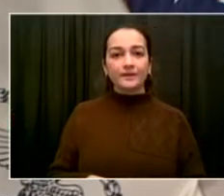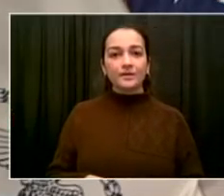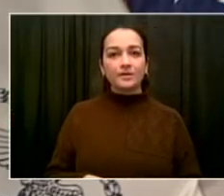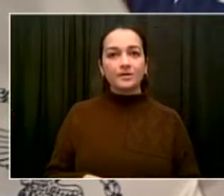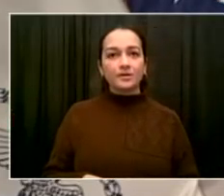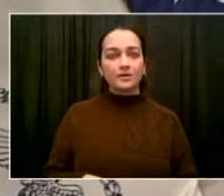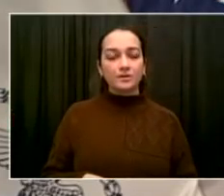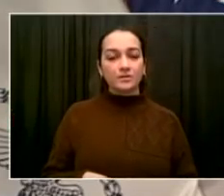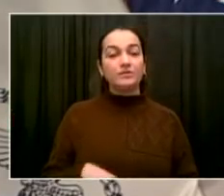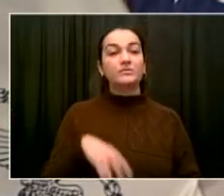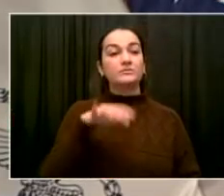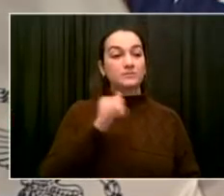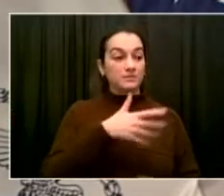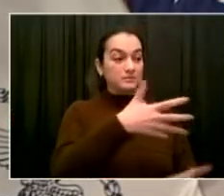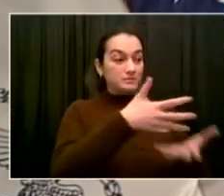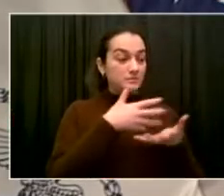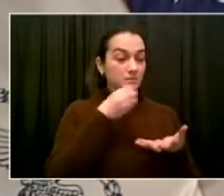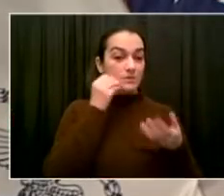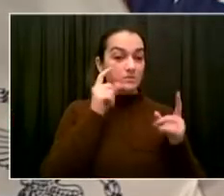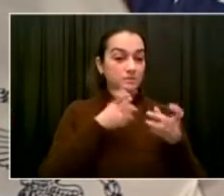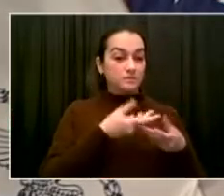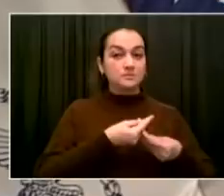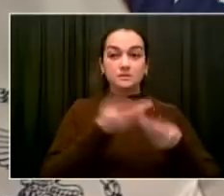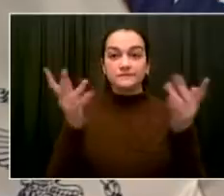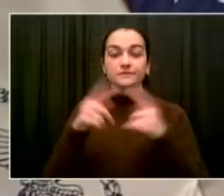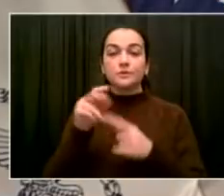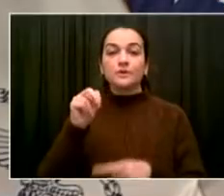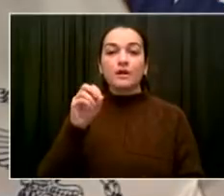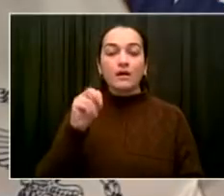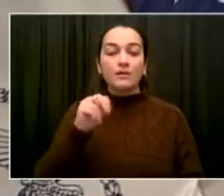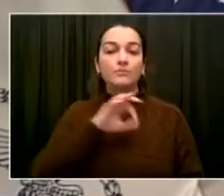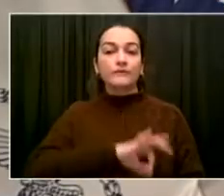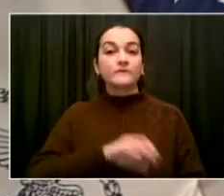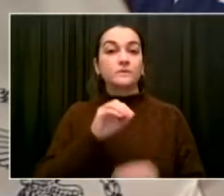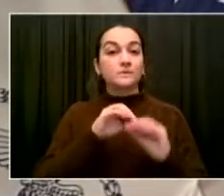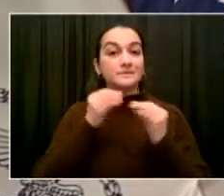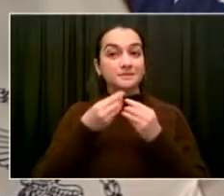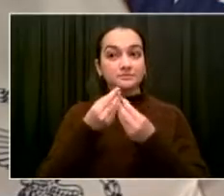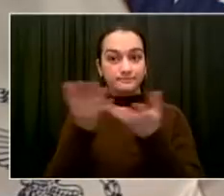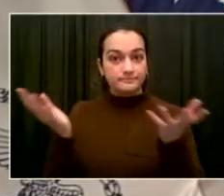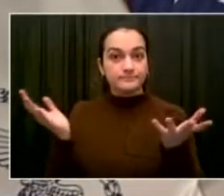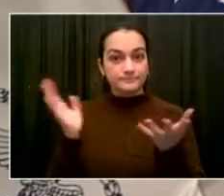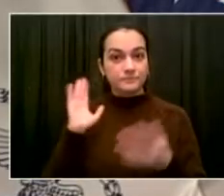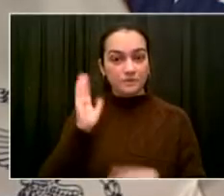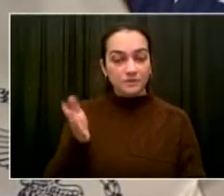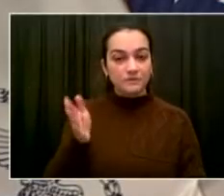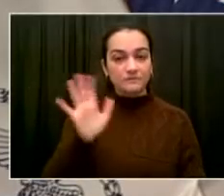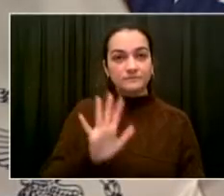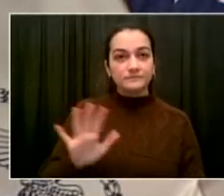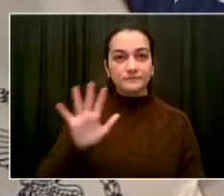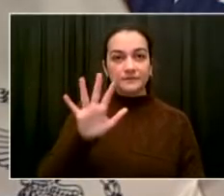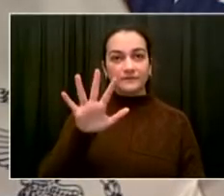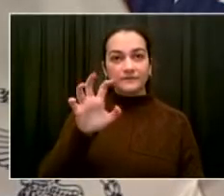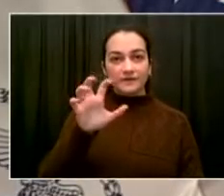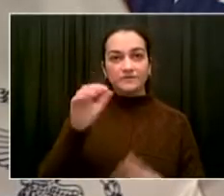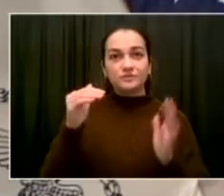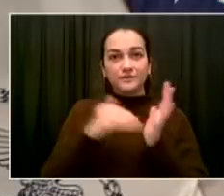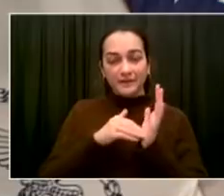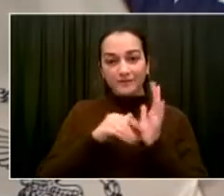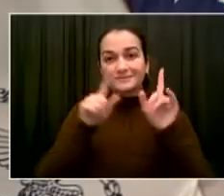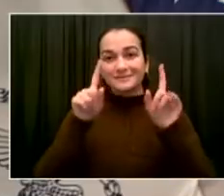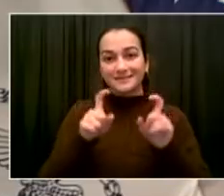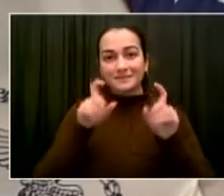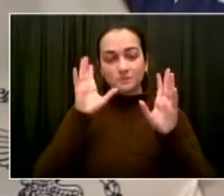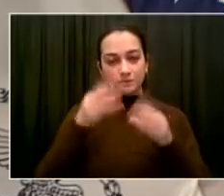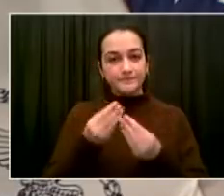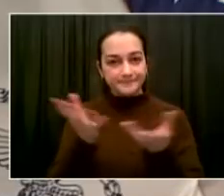city. That's 500,000 home tests right there. We're working right now with the federal government on a major resupply of